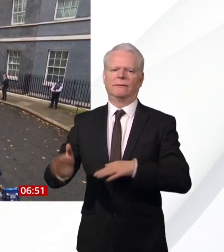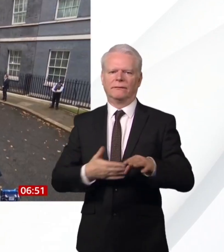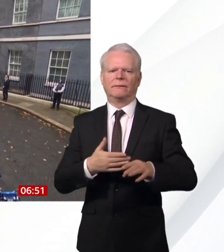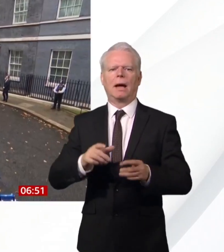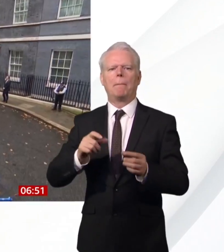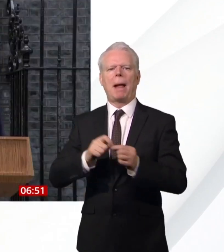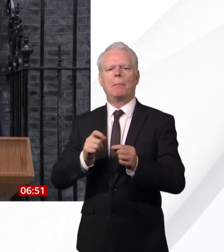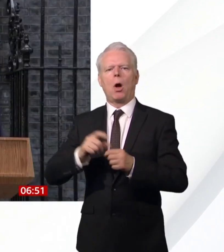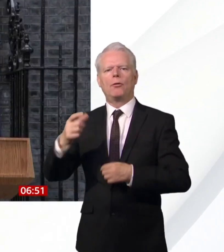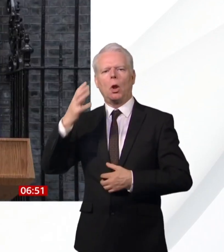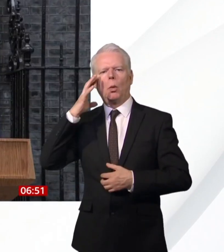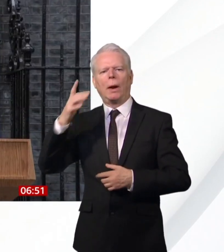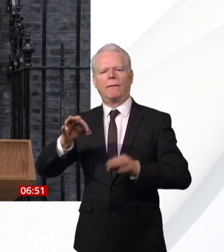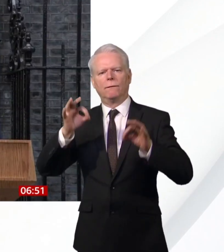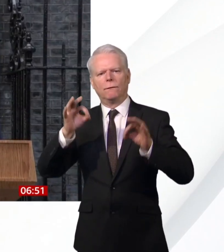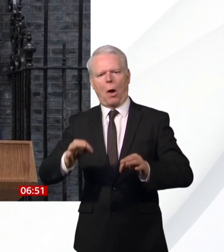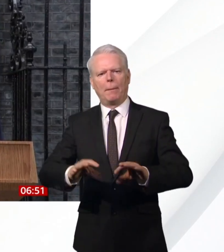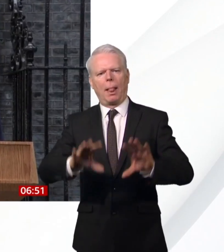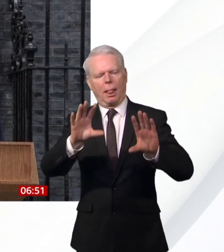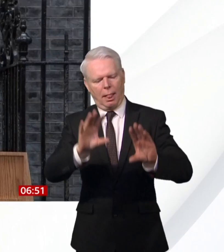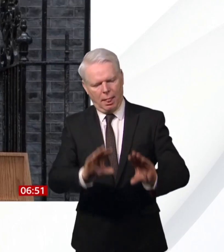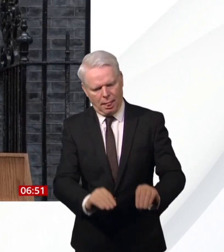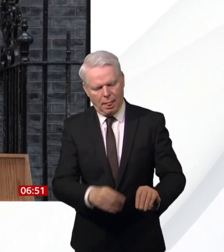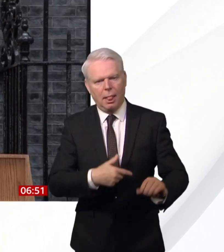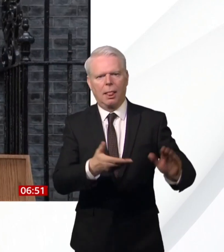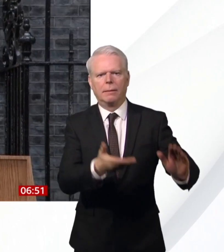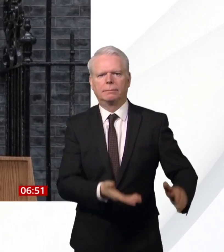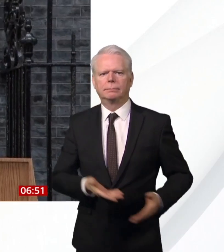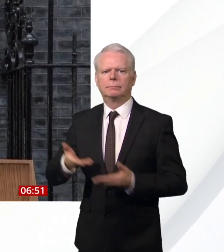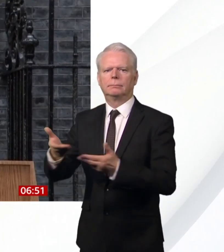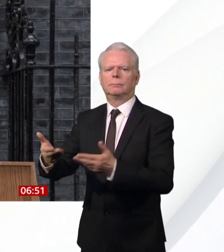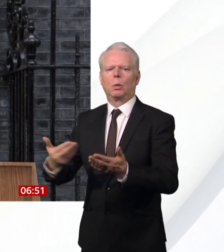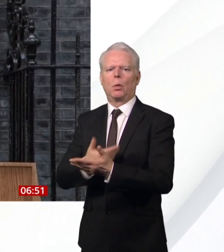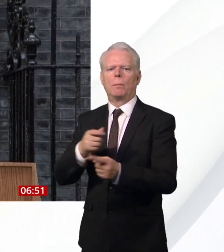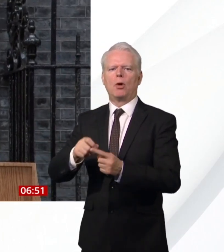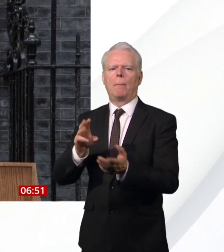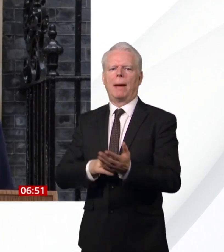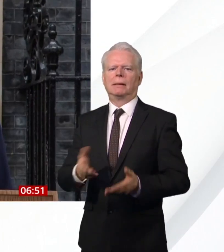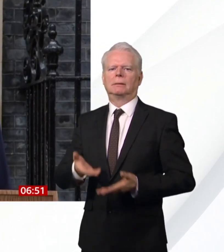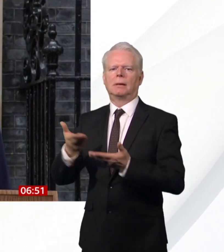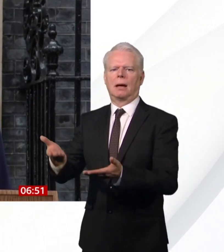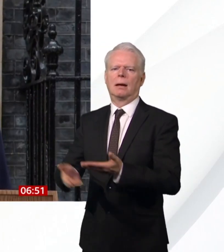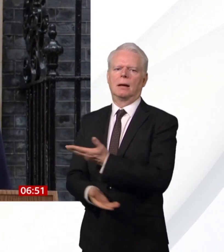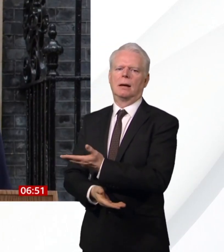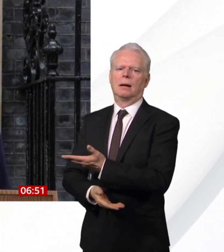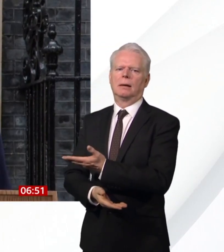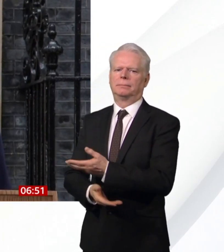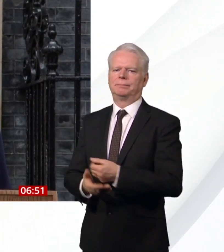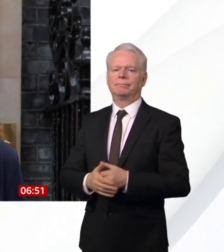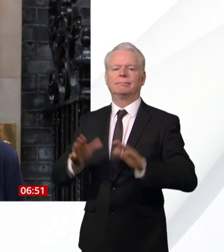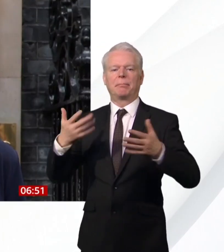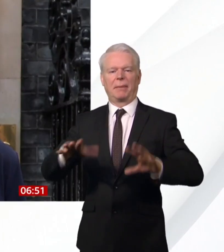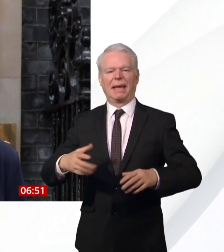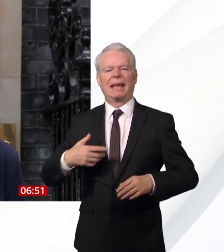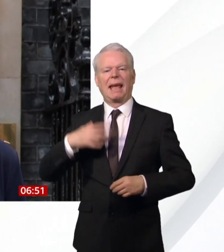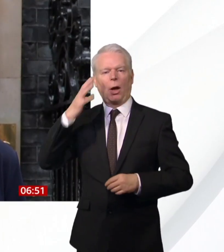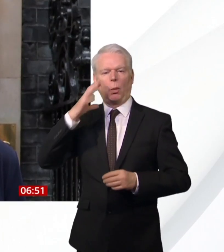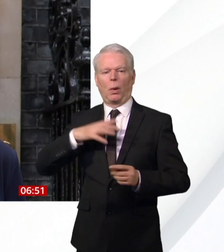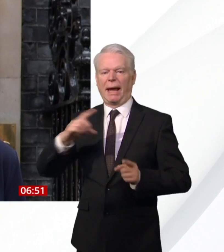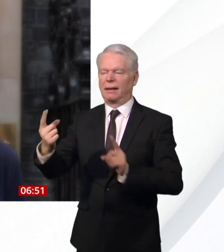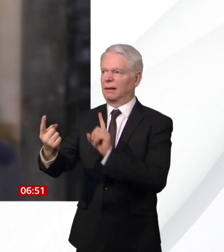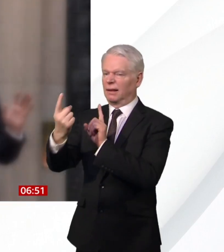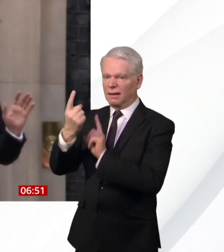returned. I have just accepted Her Majesty the Queen's kind invitation to form a